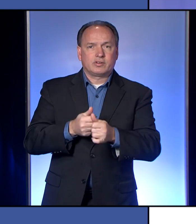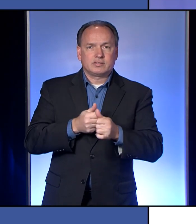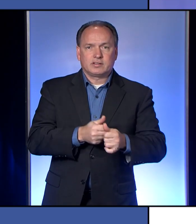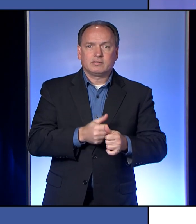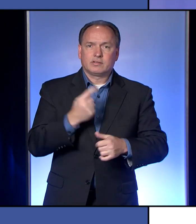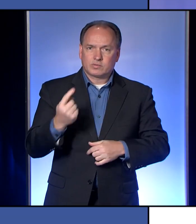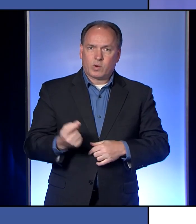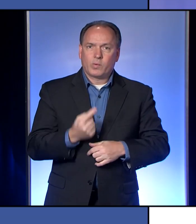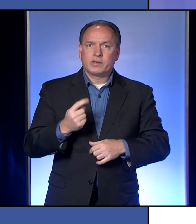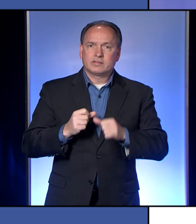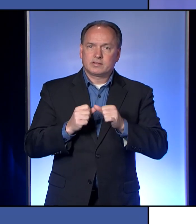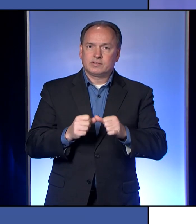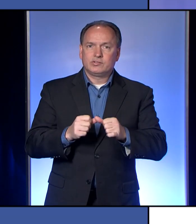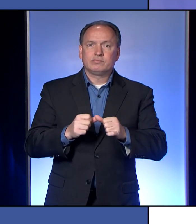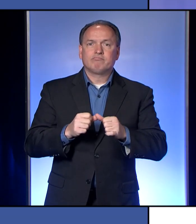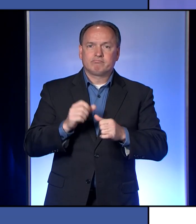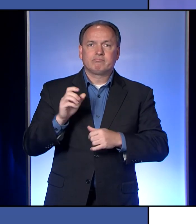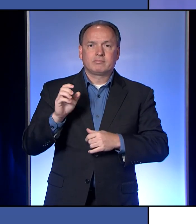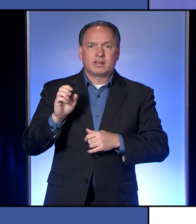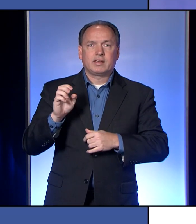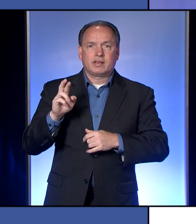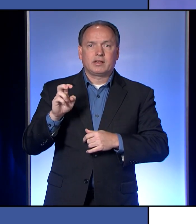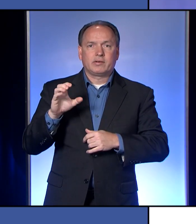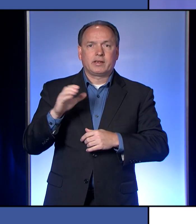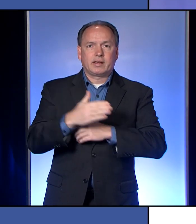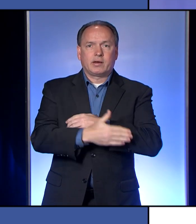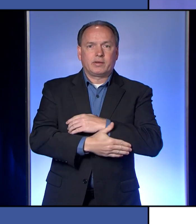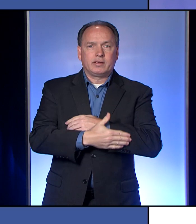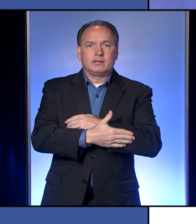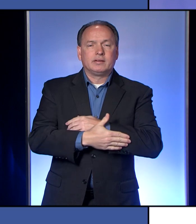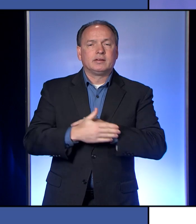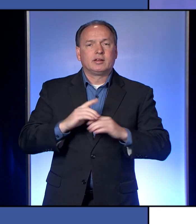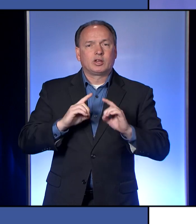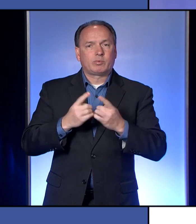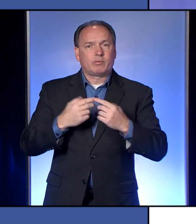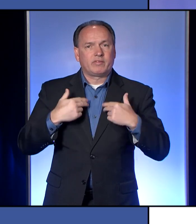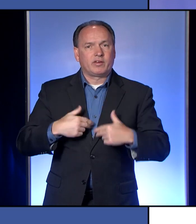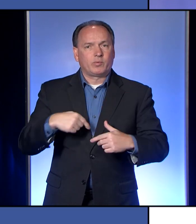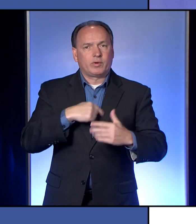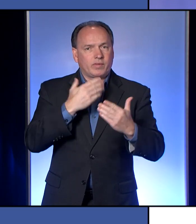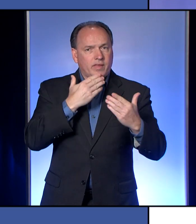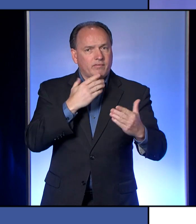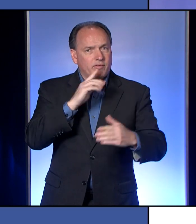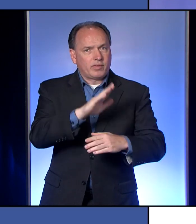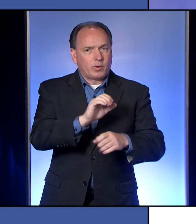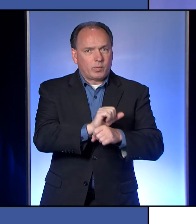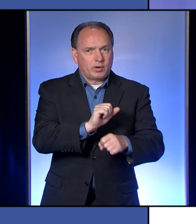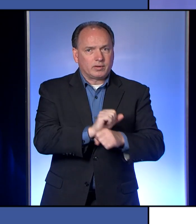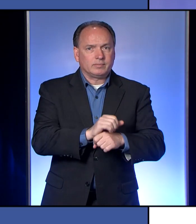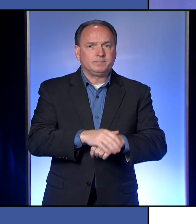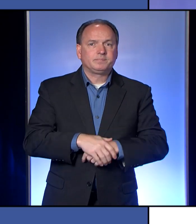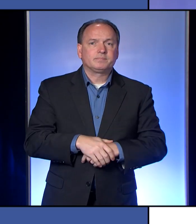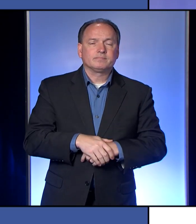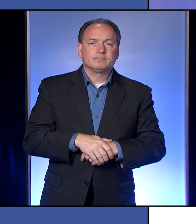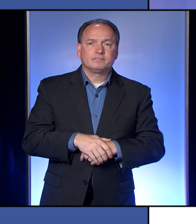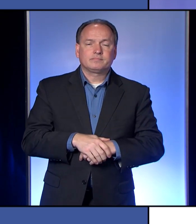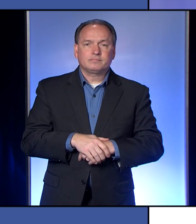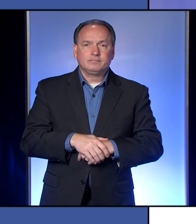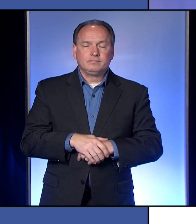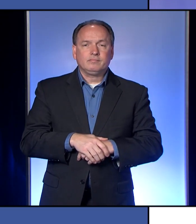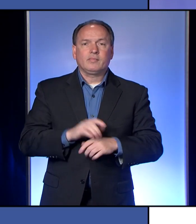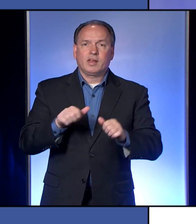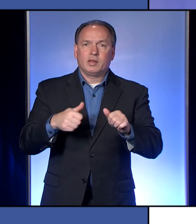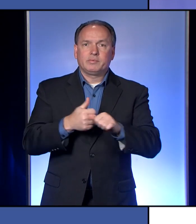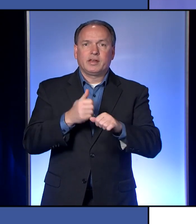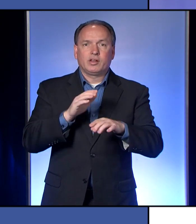always, continues at the Erie County Department of Health, as we are so grateful for the work that they do. An update